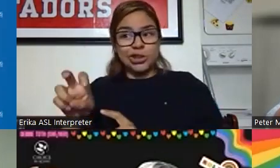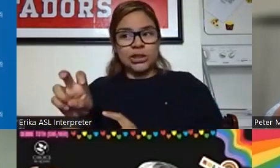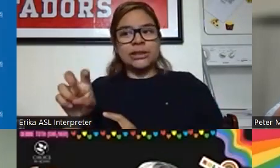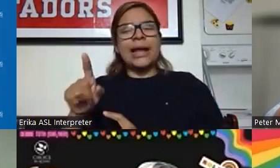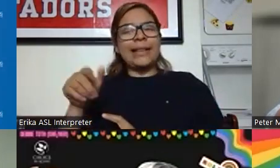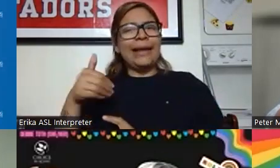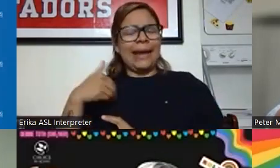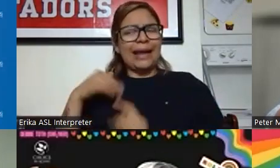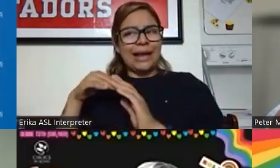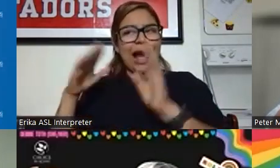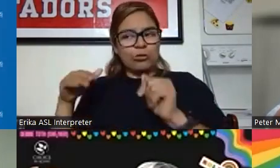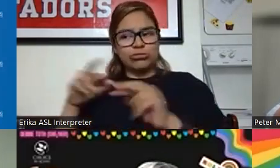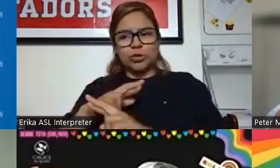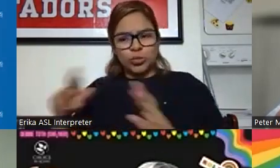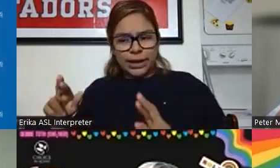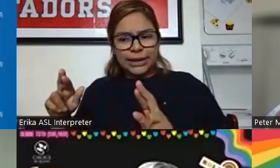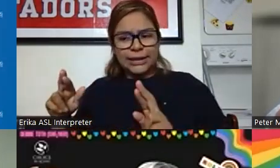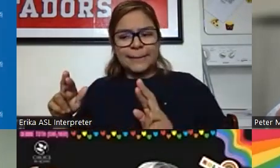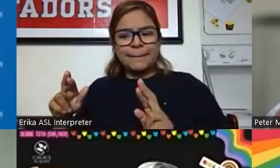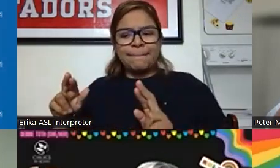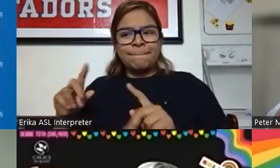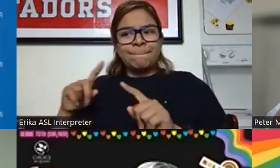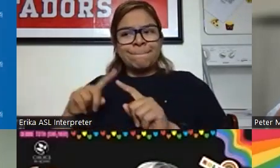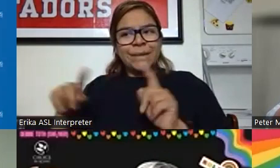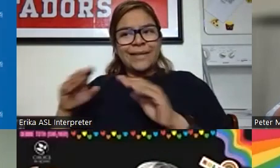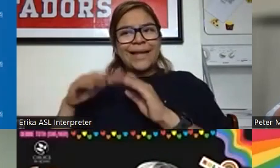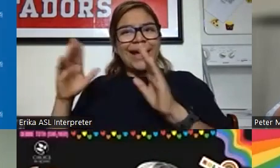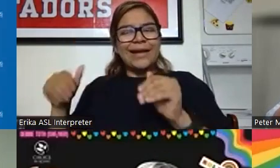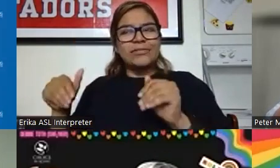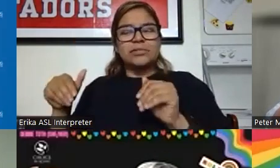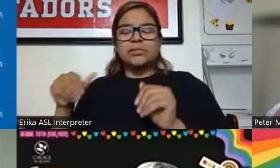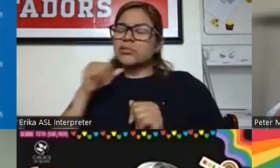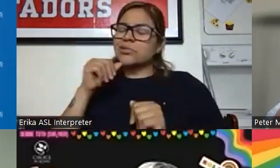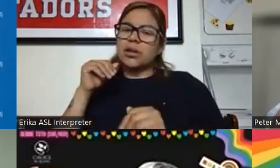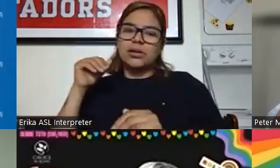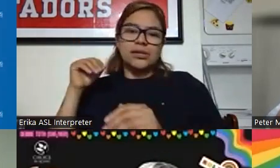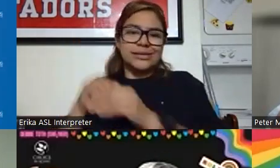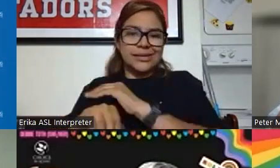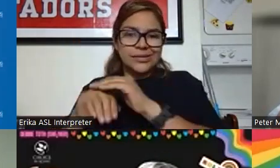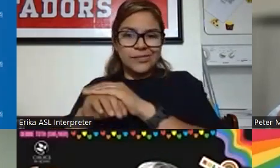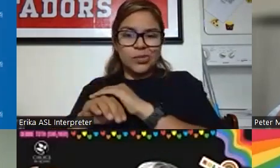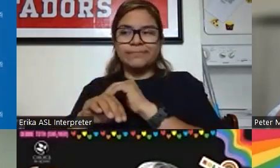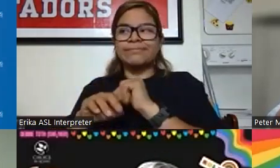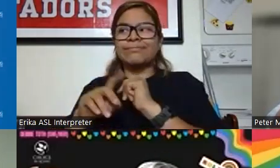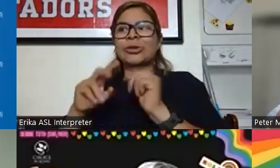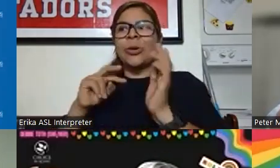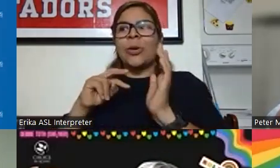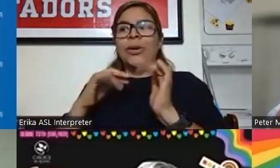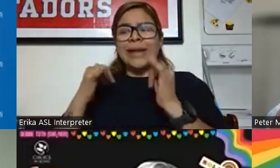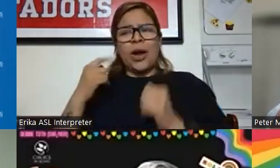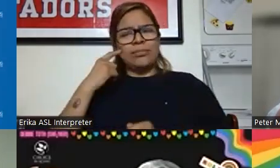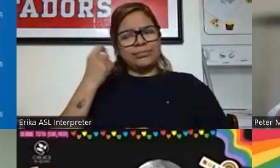housing arranged, but the housing wasn't accessible. They also, my understanding is